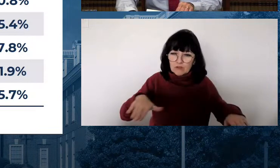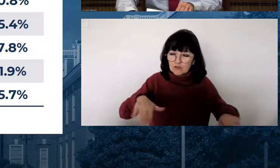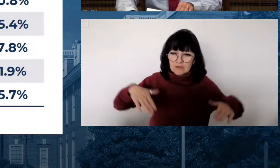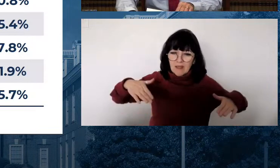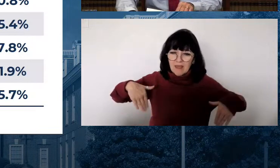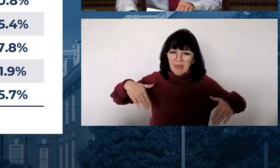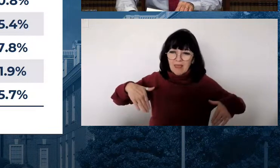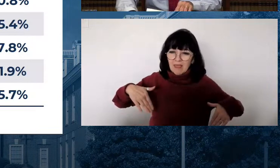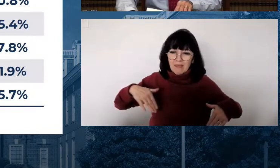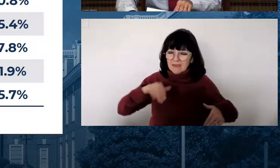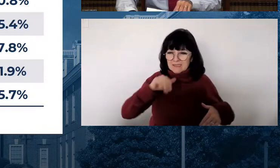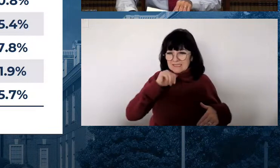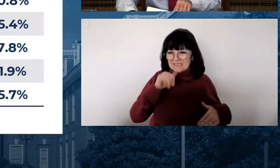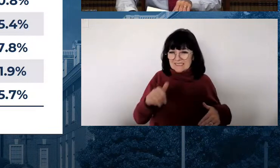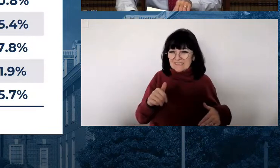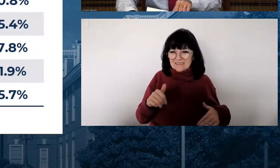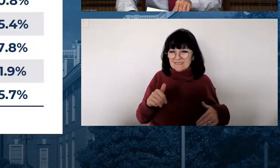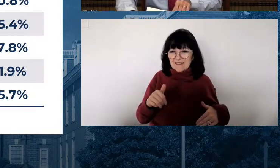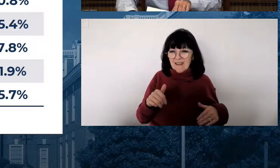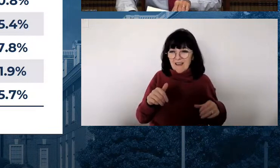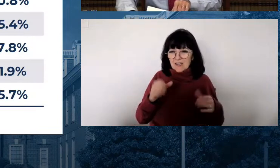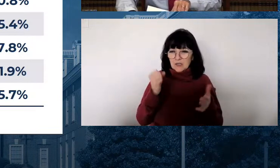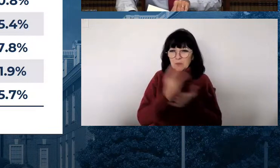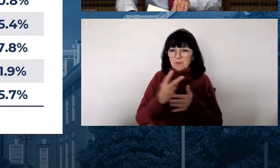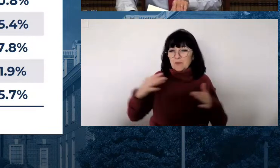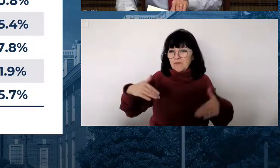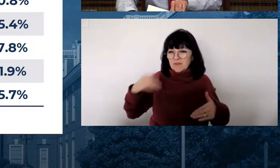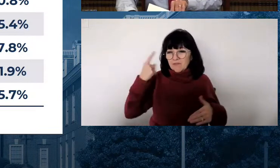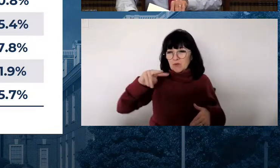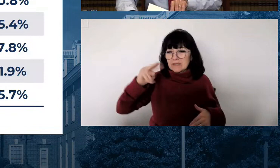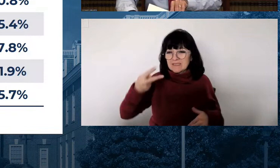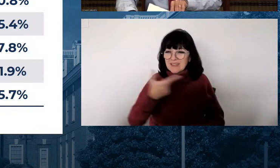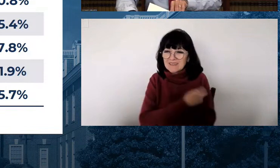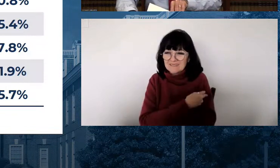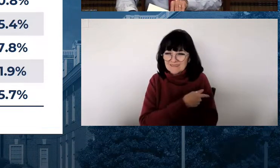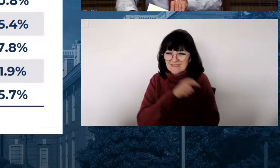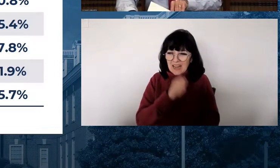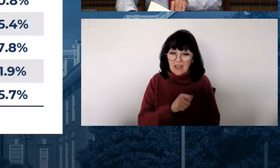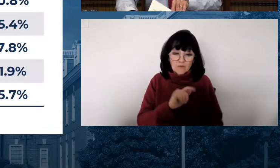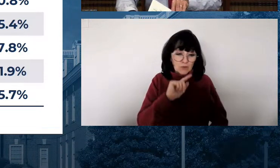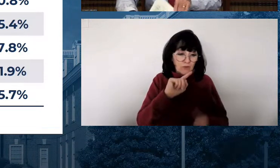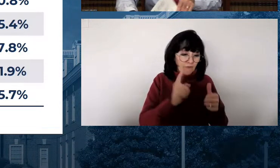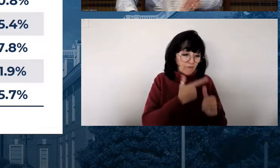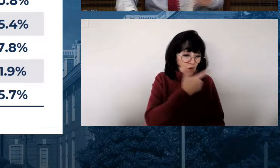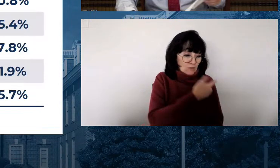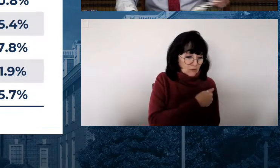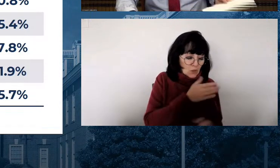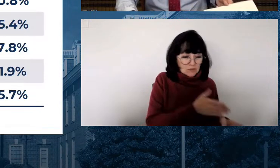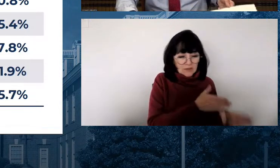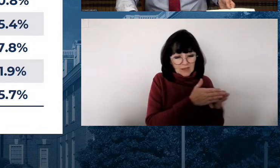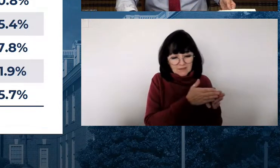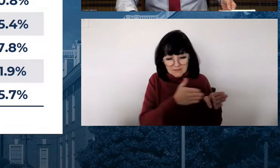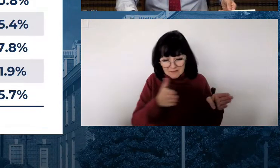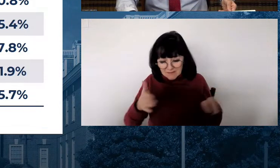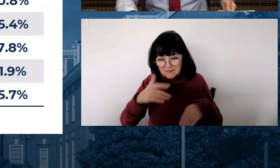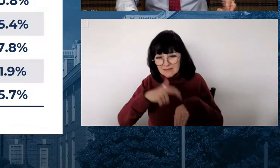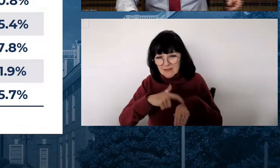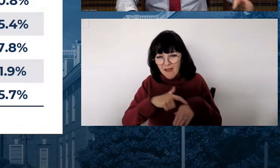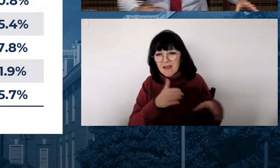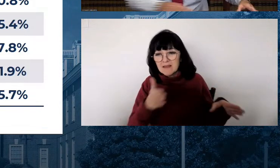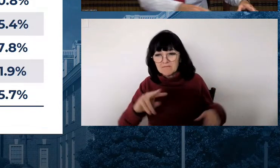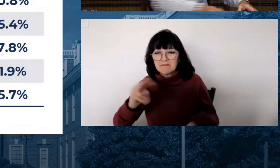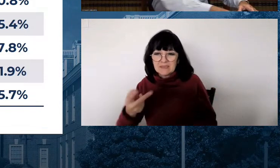yet. And so you can almost double those numbers if you consider just one those